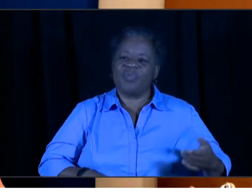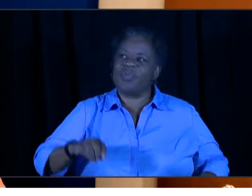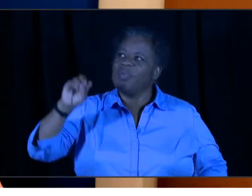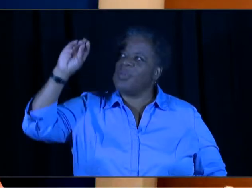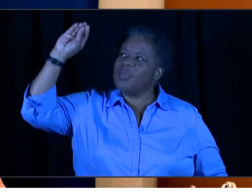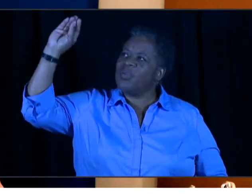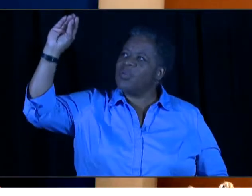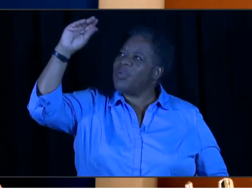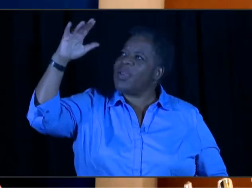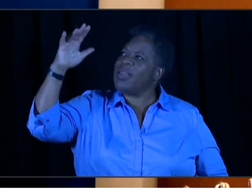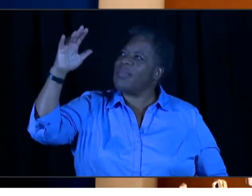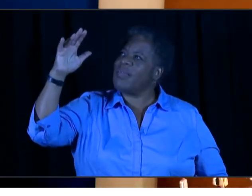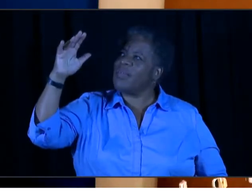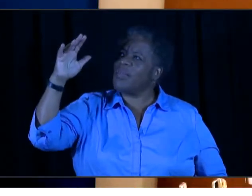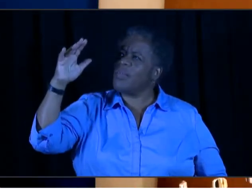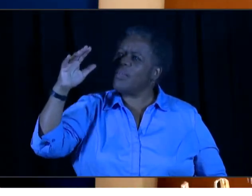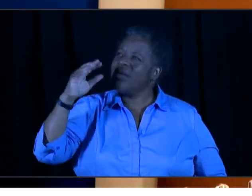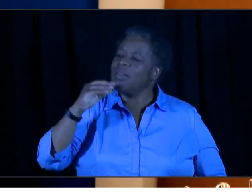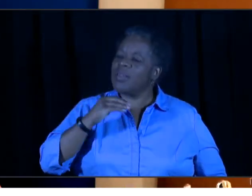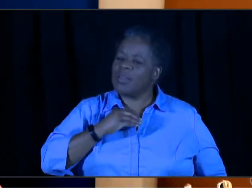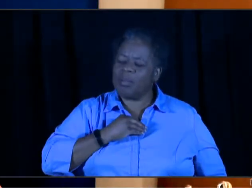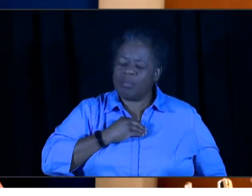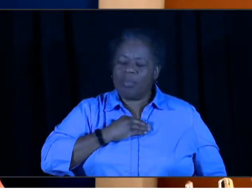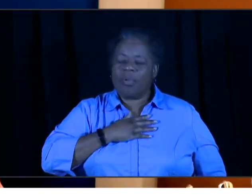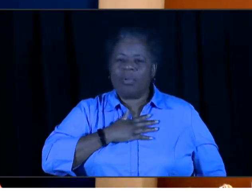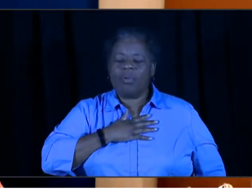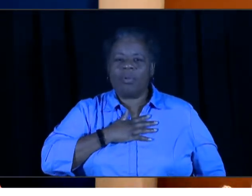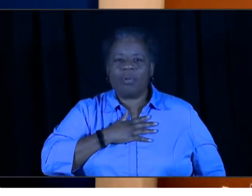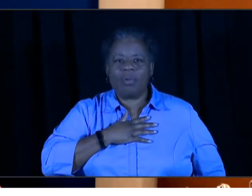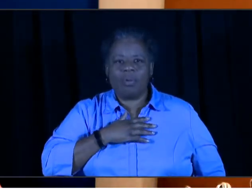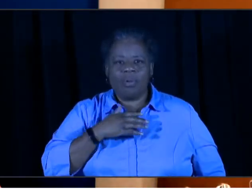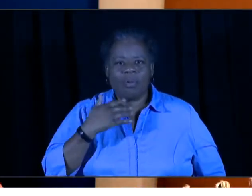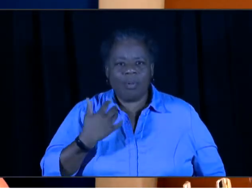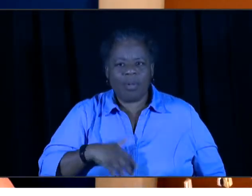Grace, what have you done?